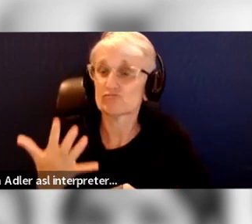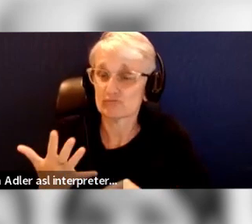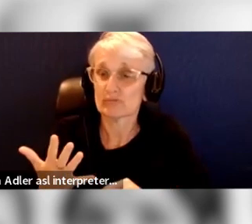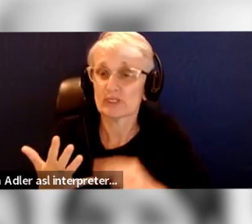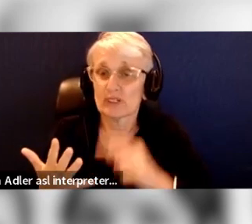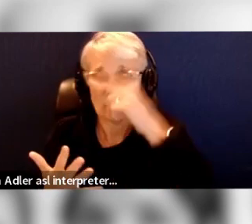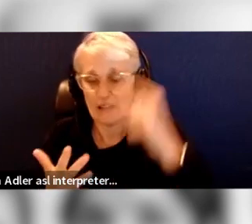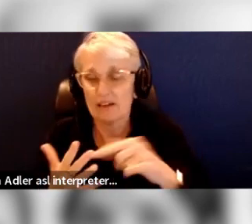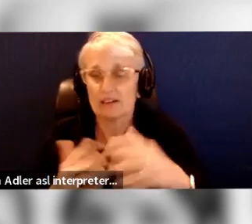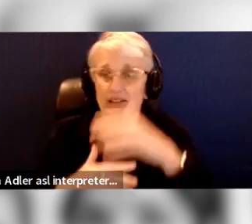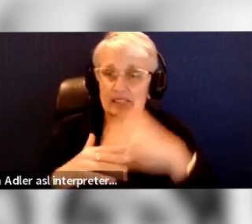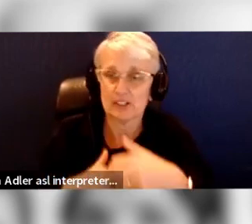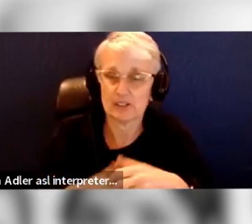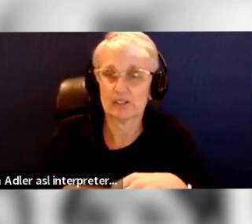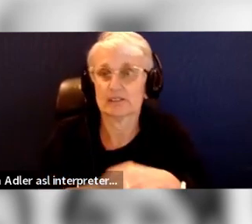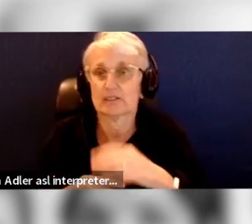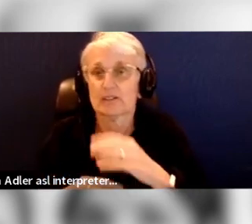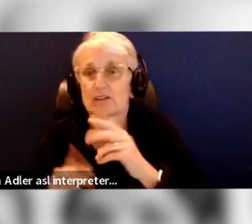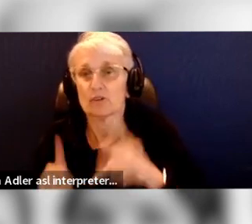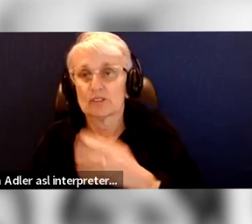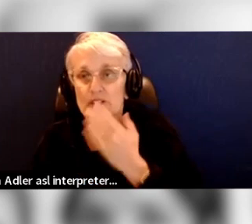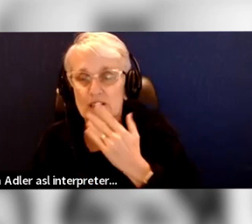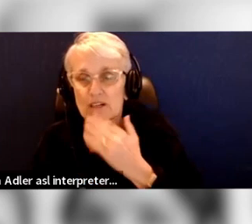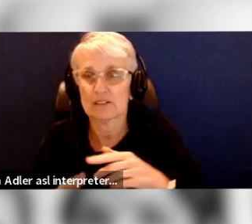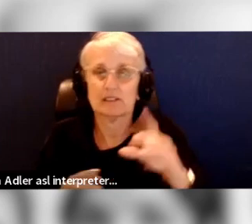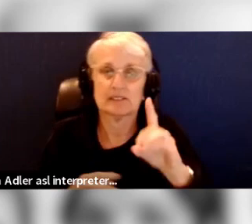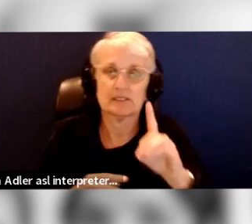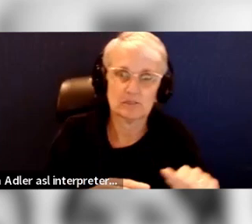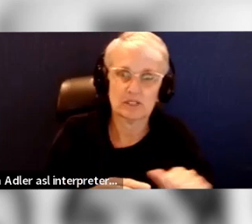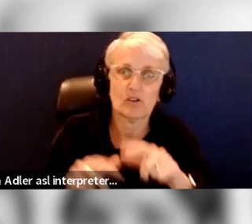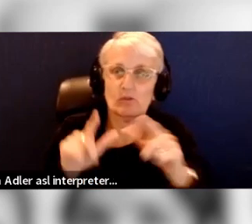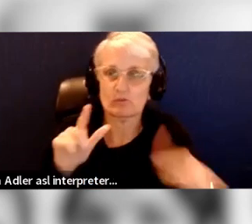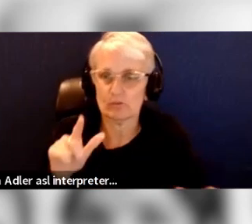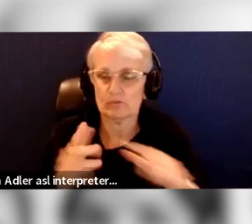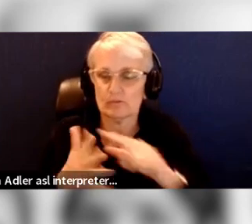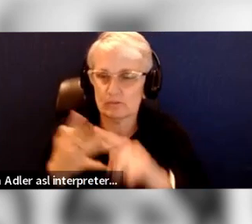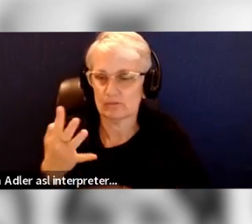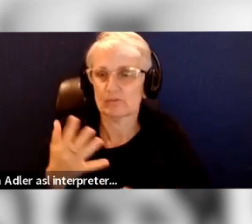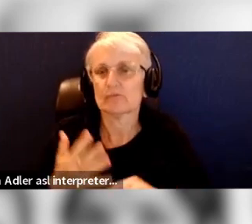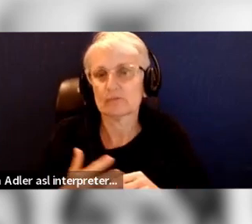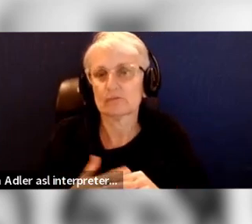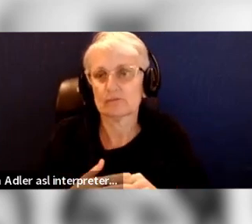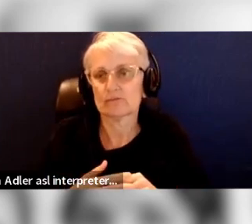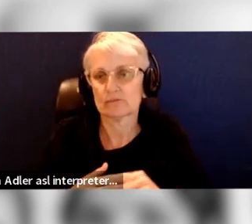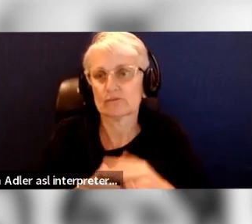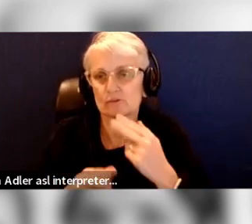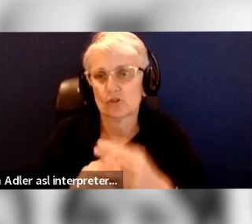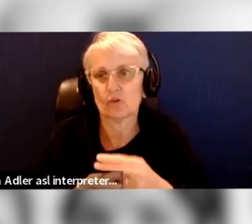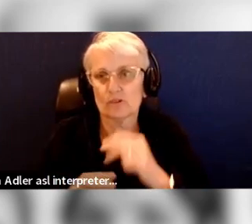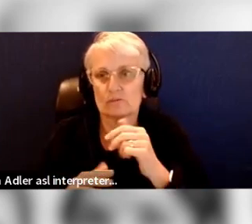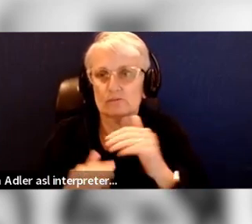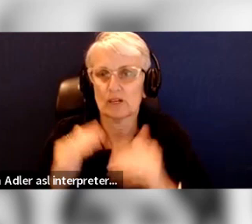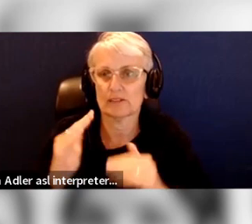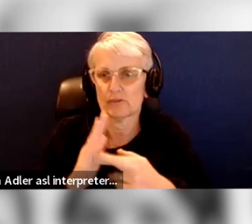Black, Indigenous, person of color, person with a disability, or LGBTQ2+, then you would be, if